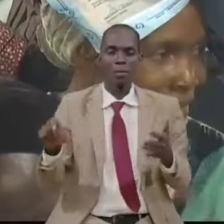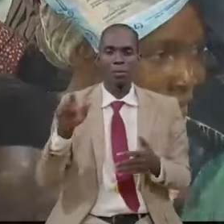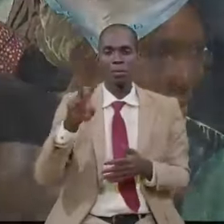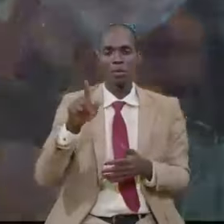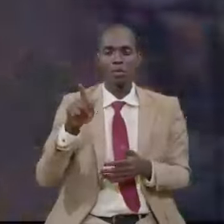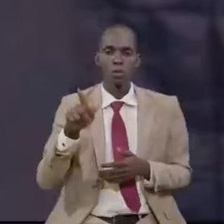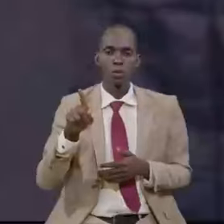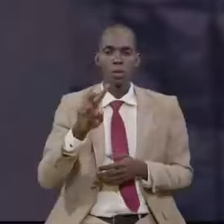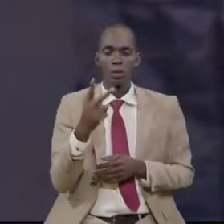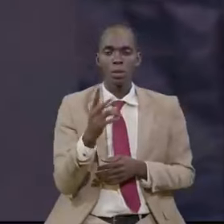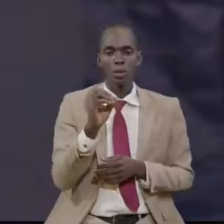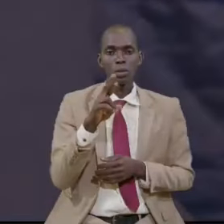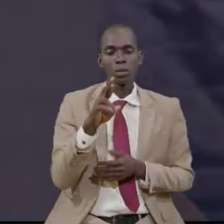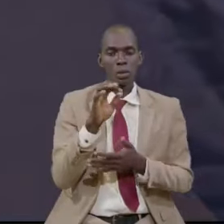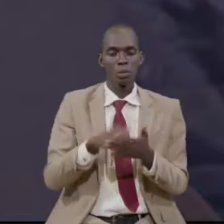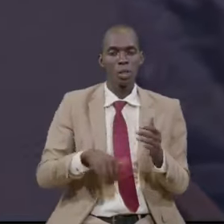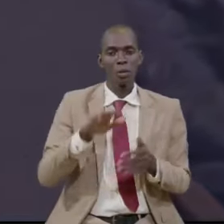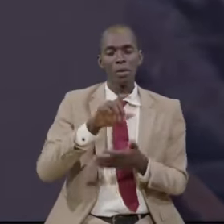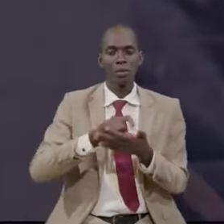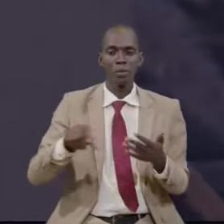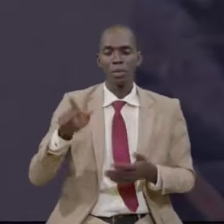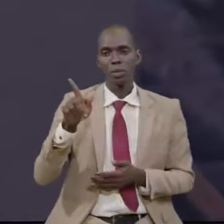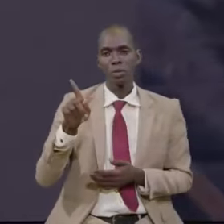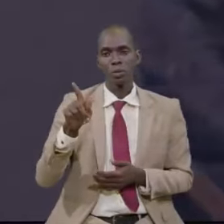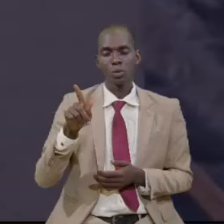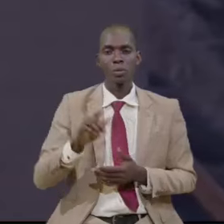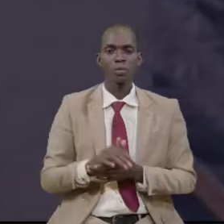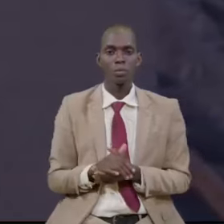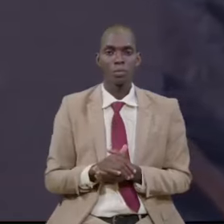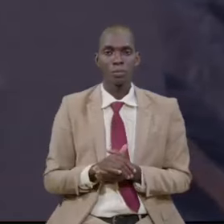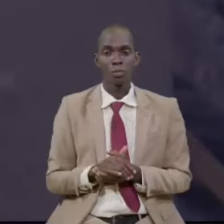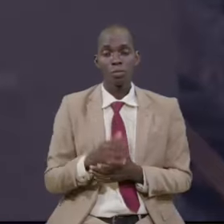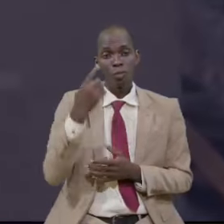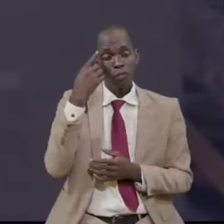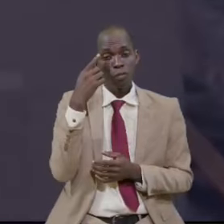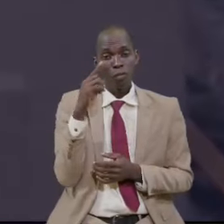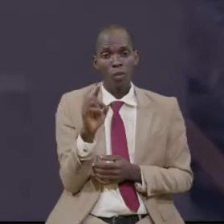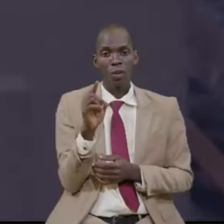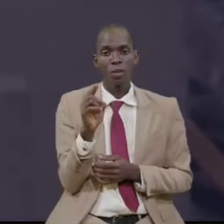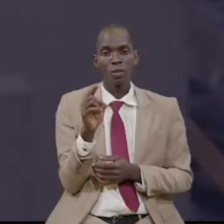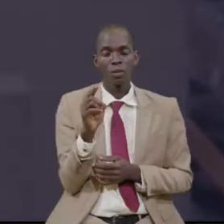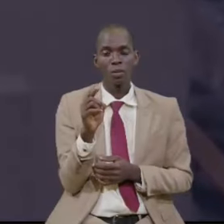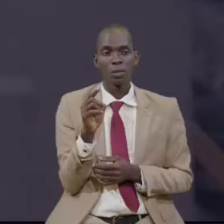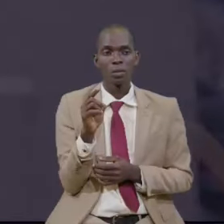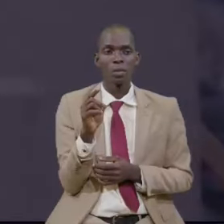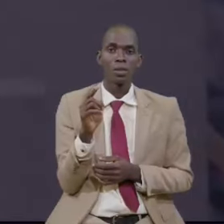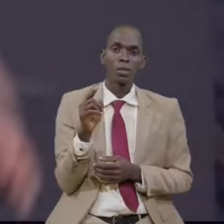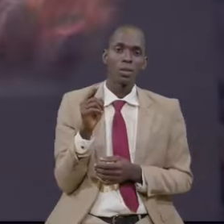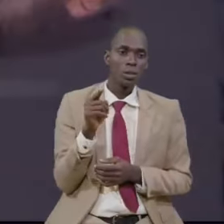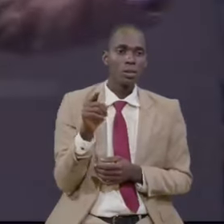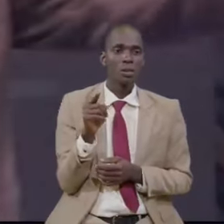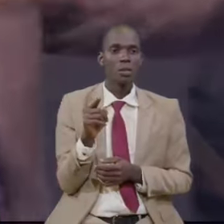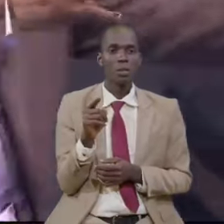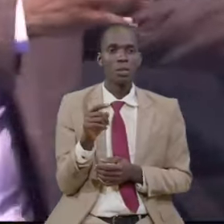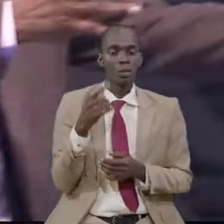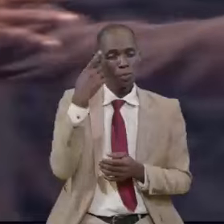2 Corinthians chapter 5, verse 21, for he that he has made him to